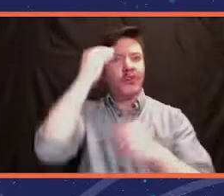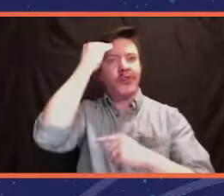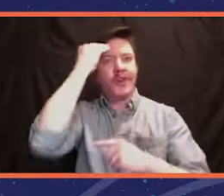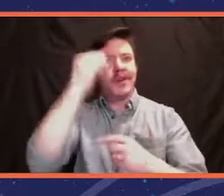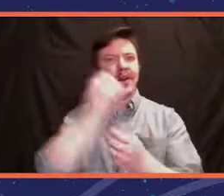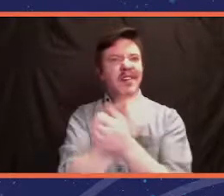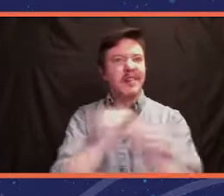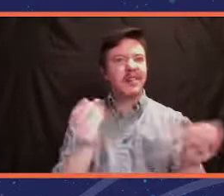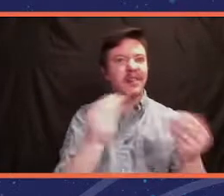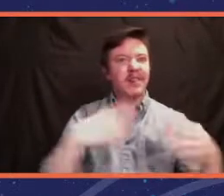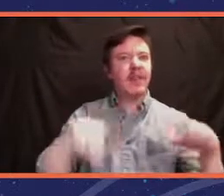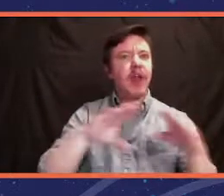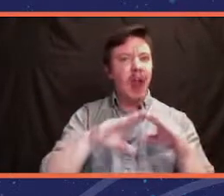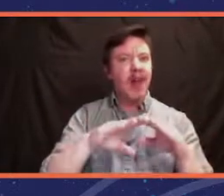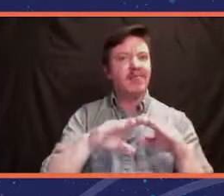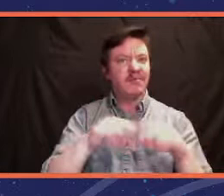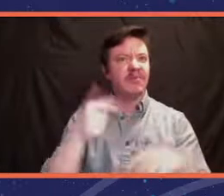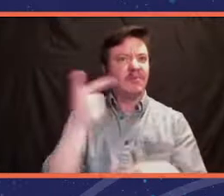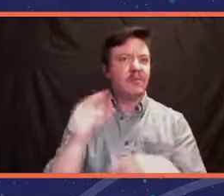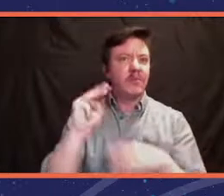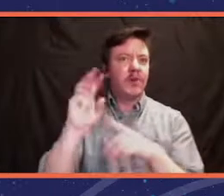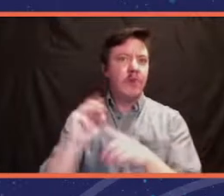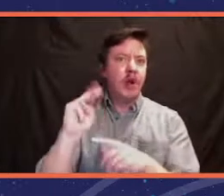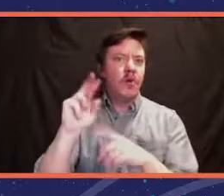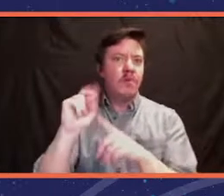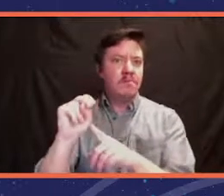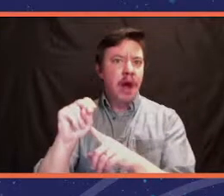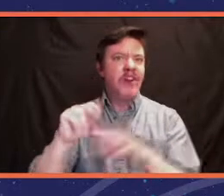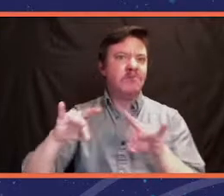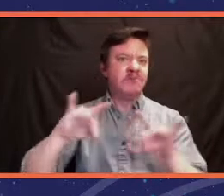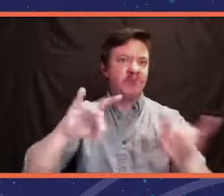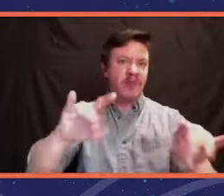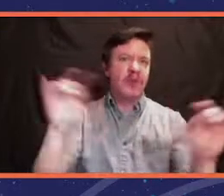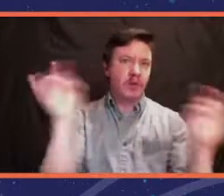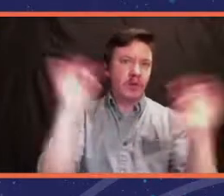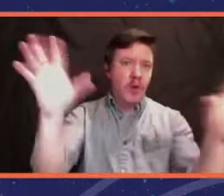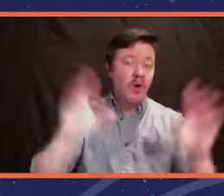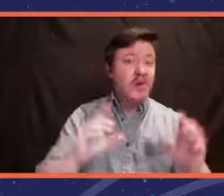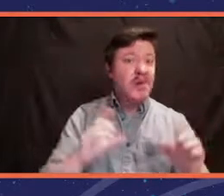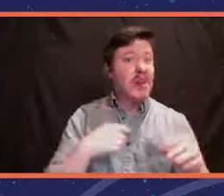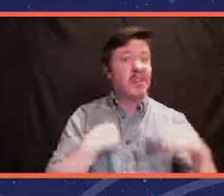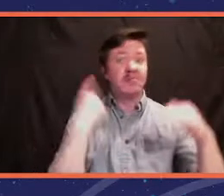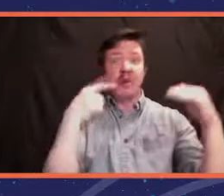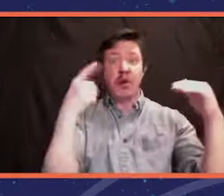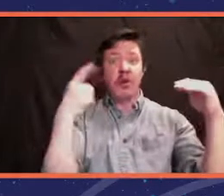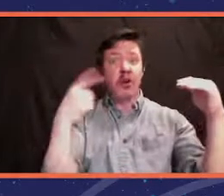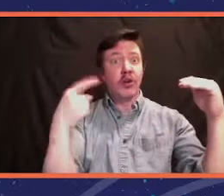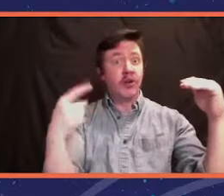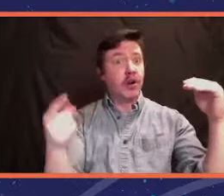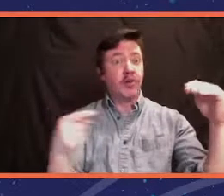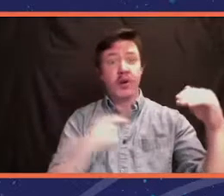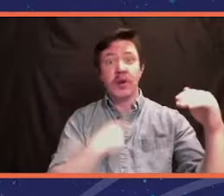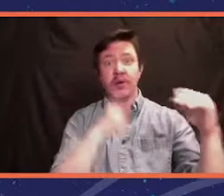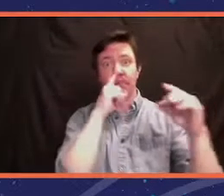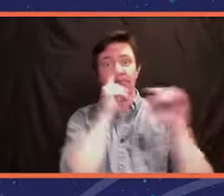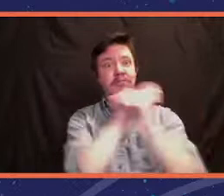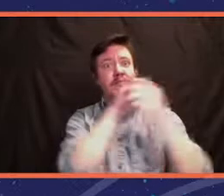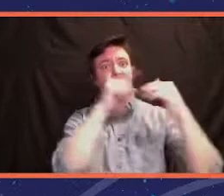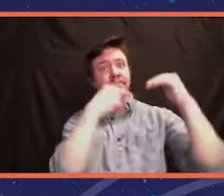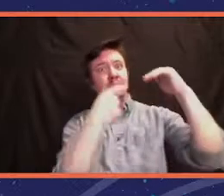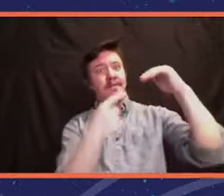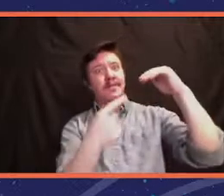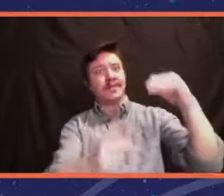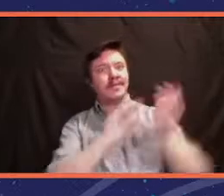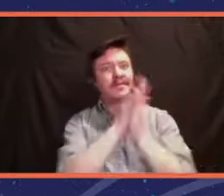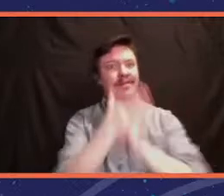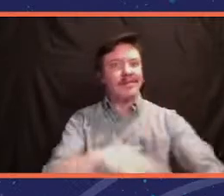monocropping is just like really horrible. And then it just like kept spiraling as they all became like a series piece with each